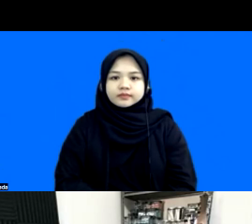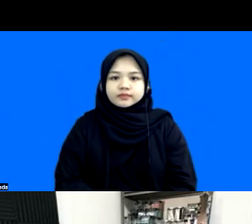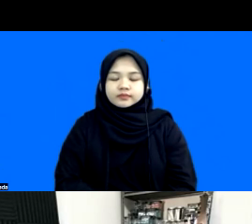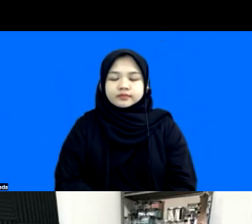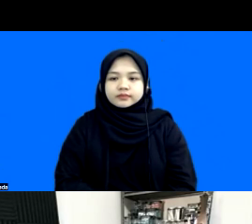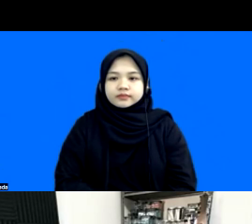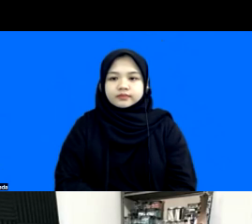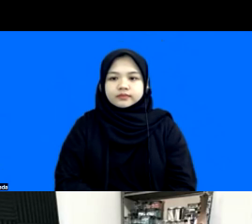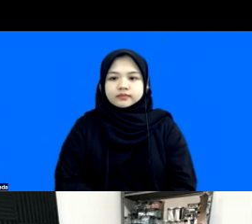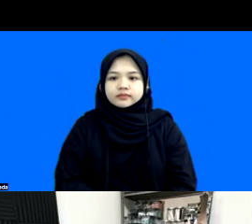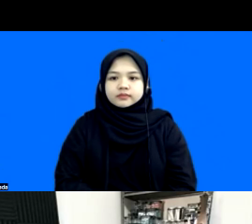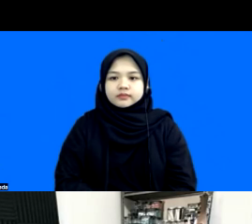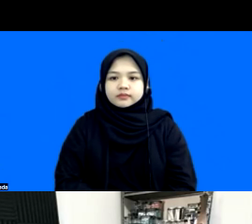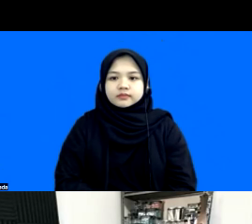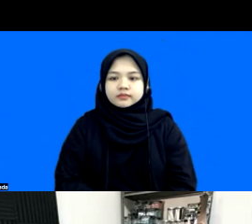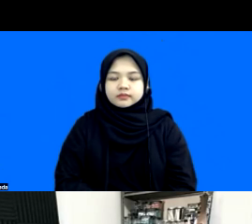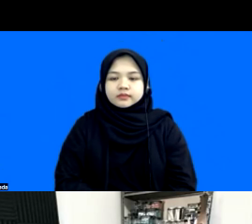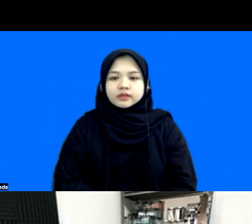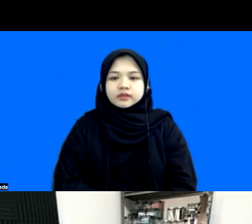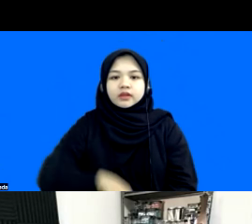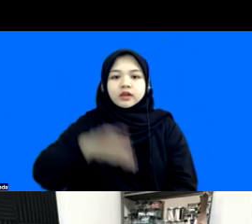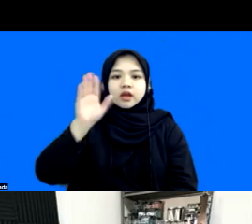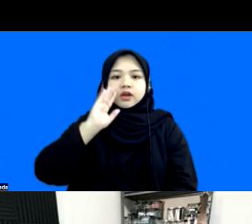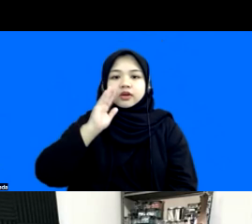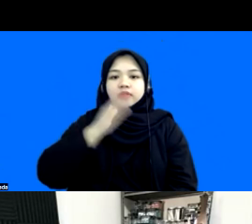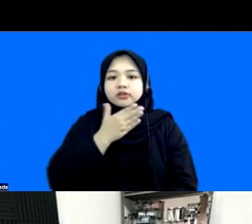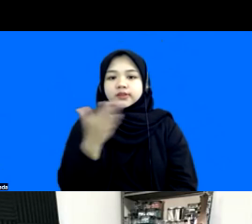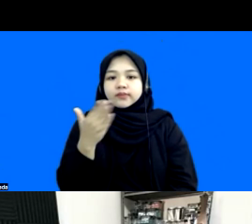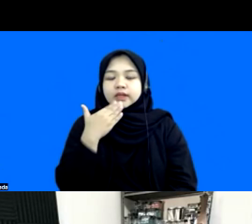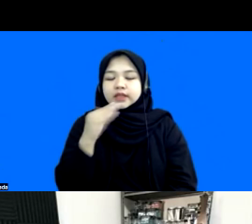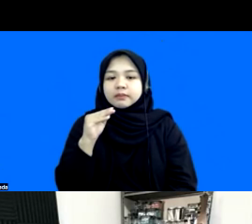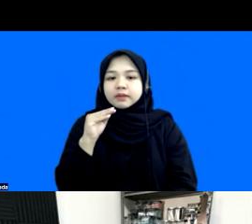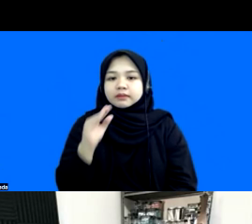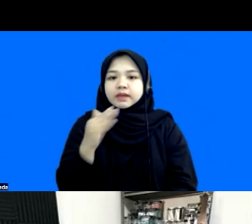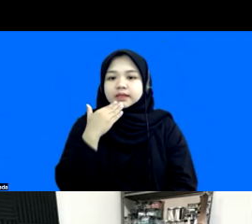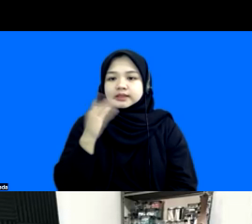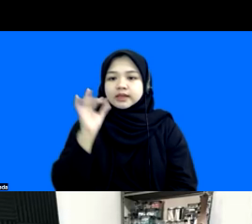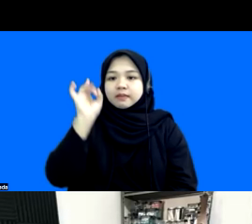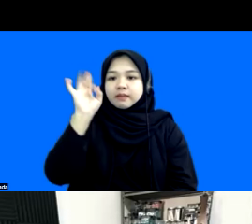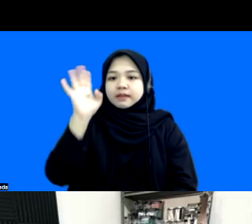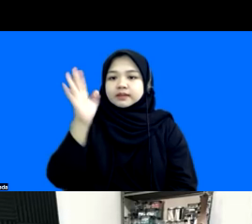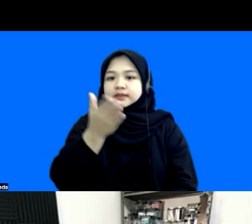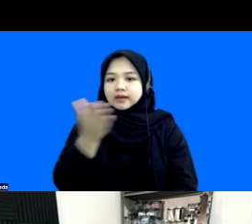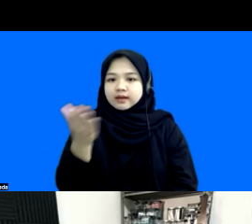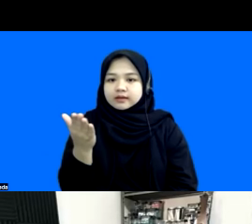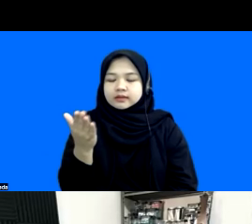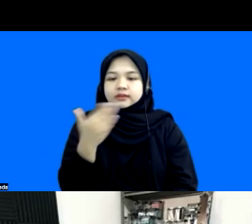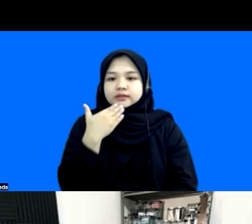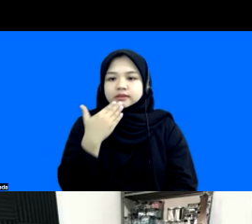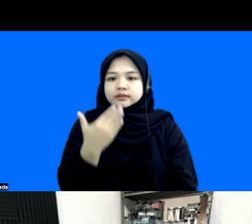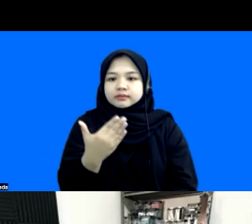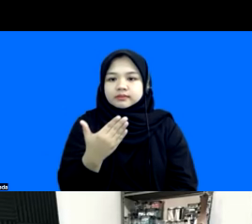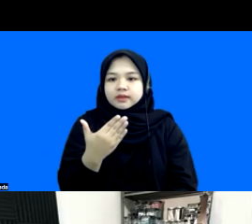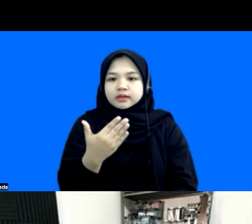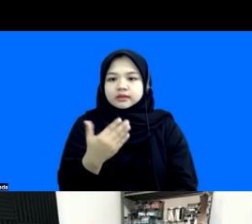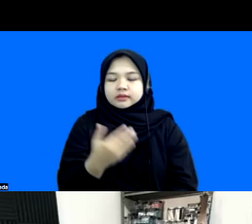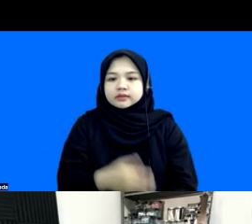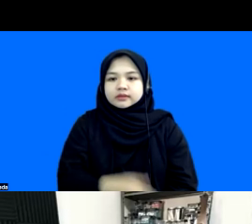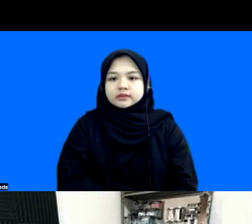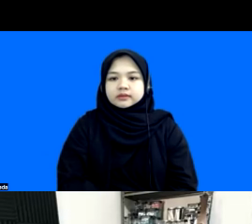Yes. Hi, good morning and good afternoon, wherever you are. Thank you for taking the time to spend with us